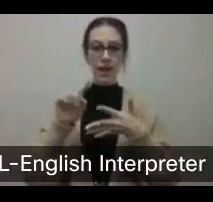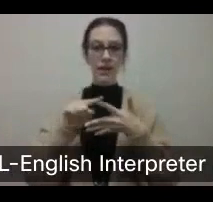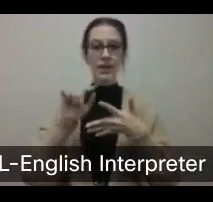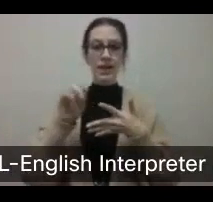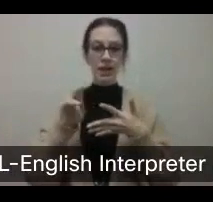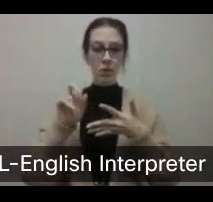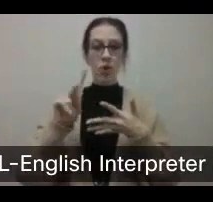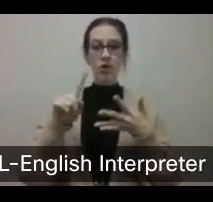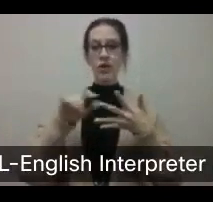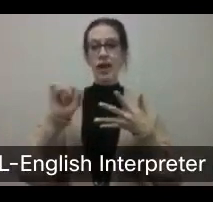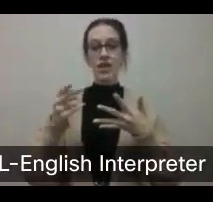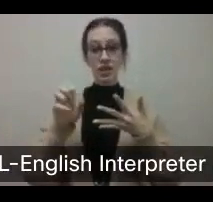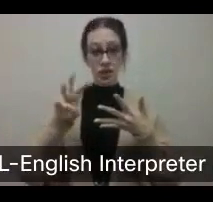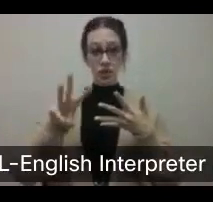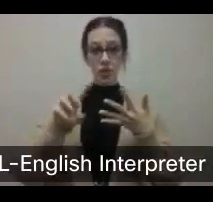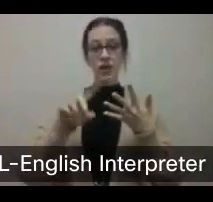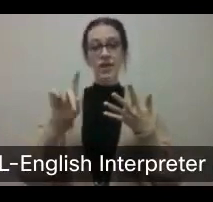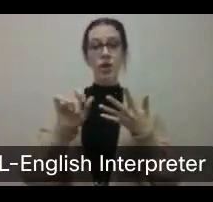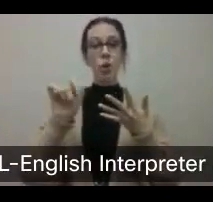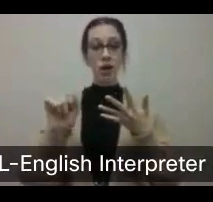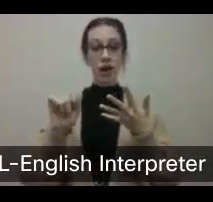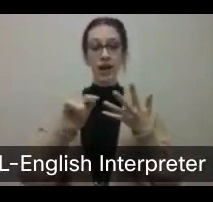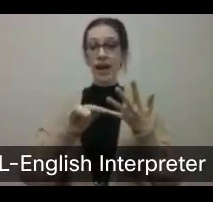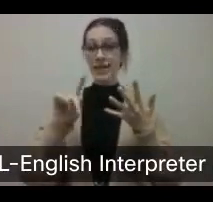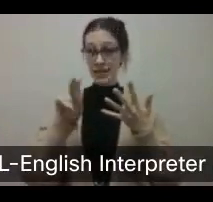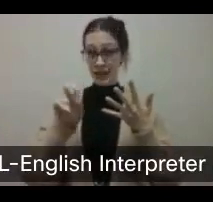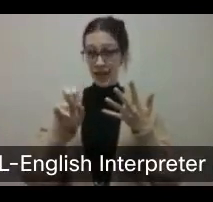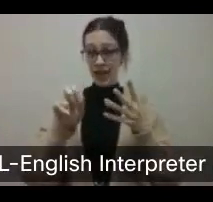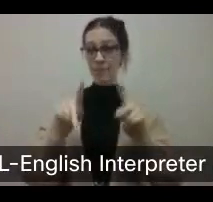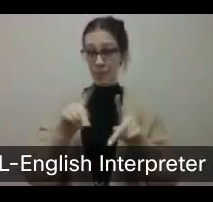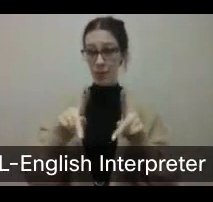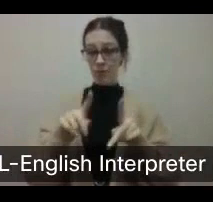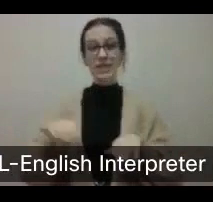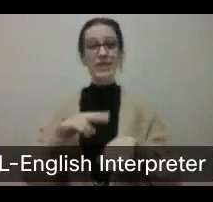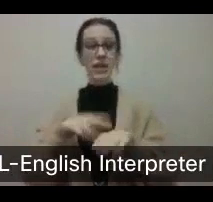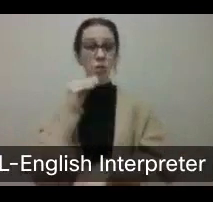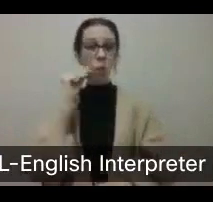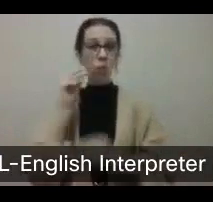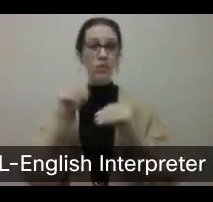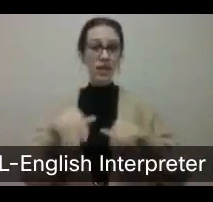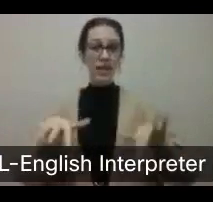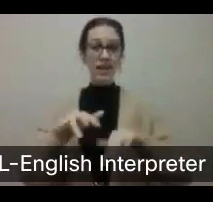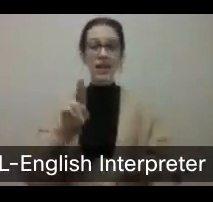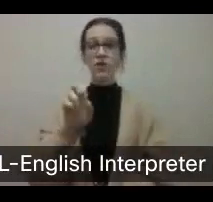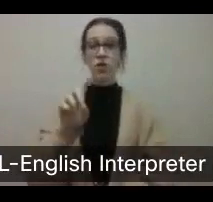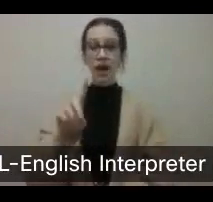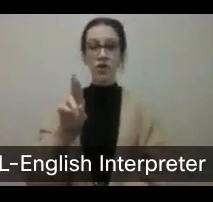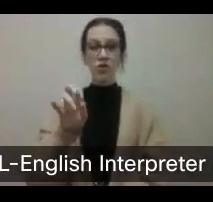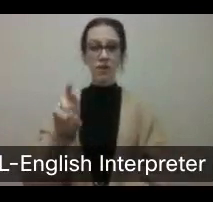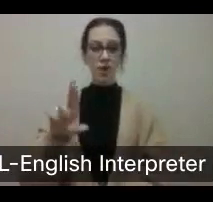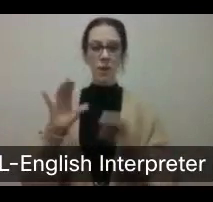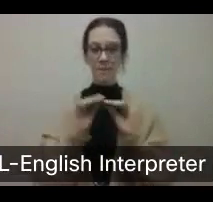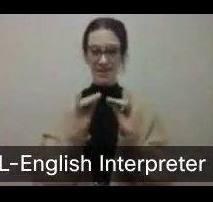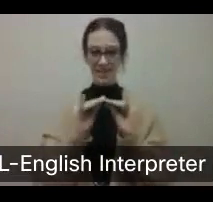Ininiwak, Anishinaabe, Dakota, and Dene, and the national homeland of the Red River Métis.